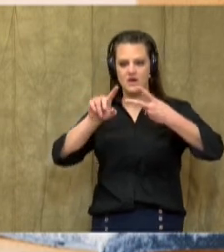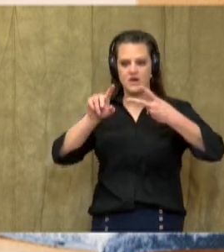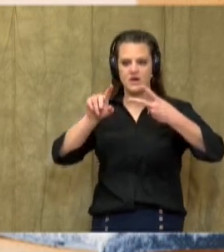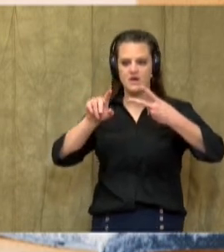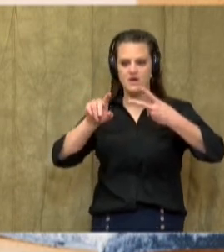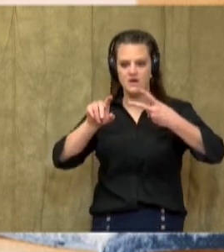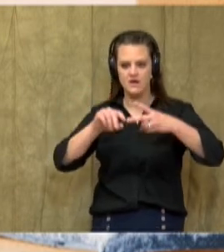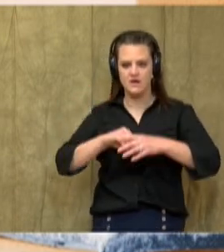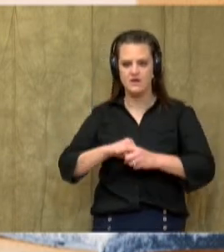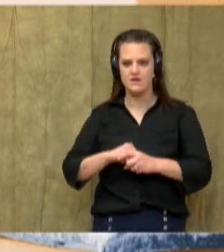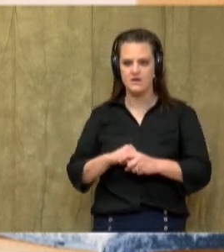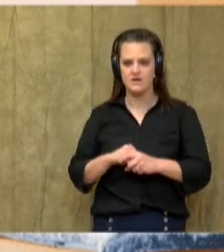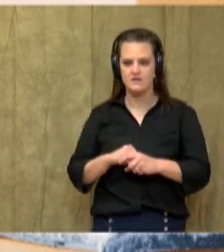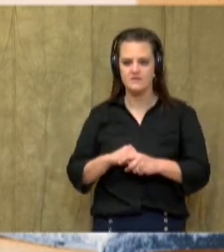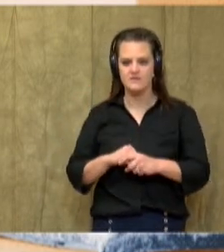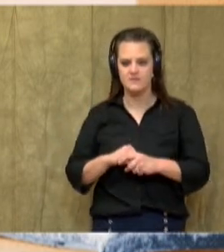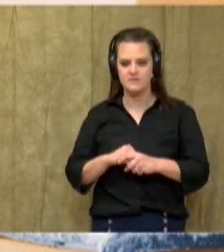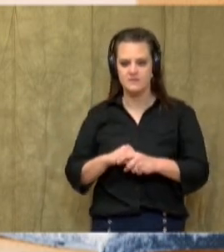anybody catch the first one?